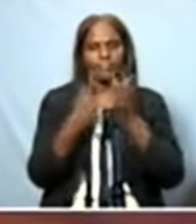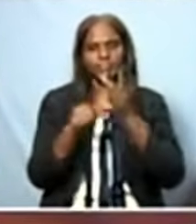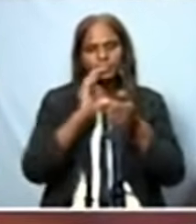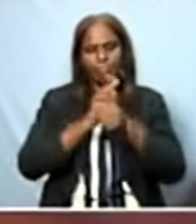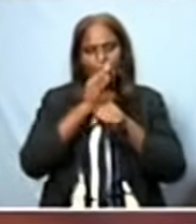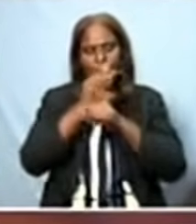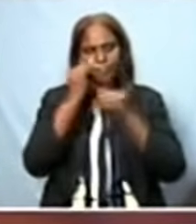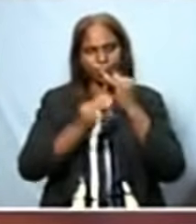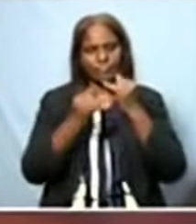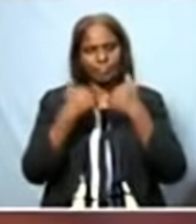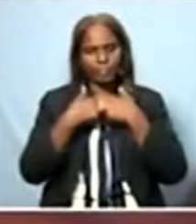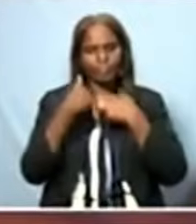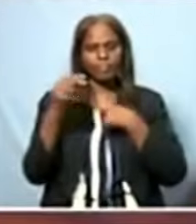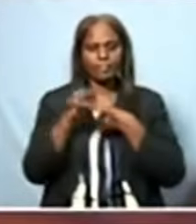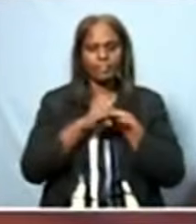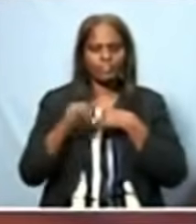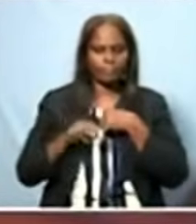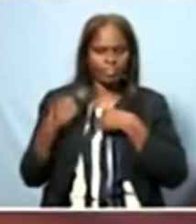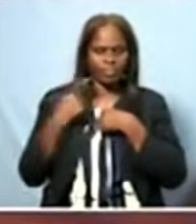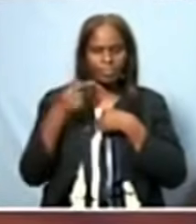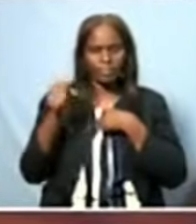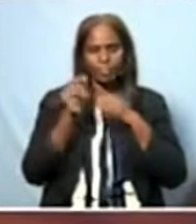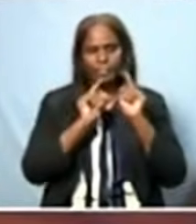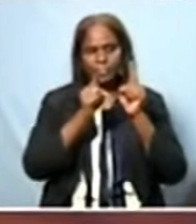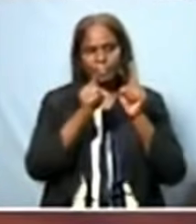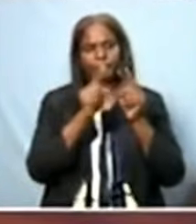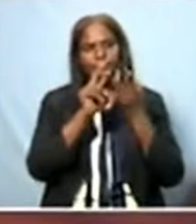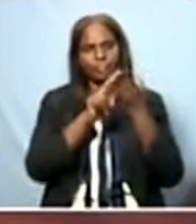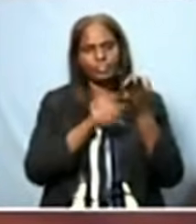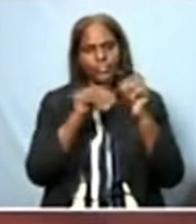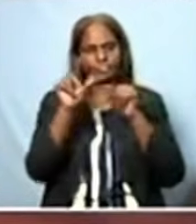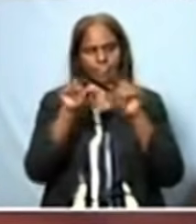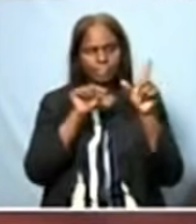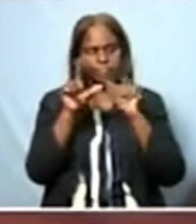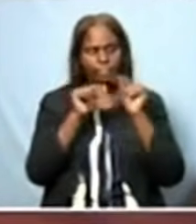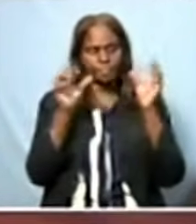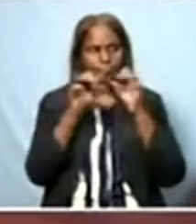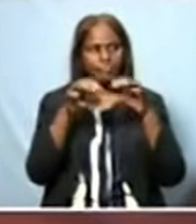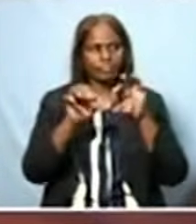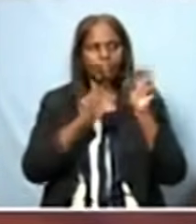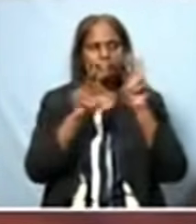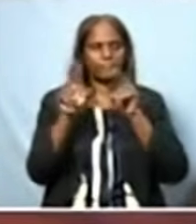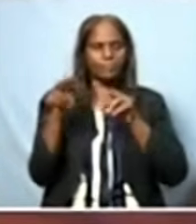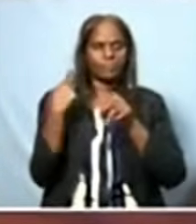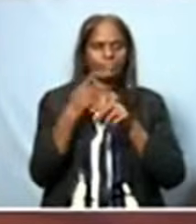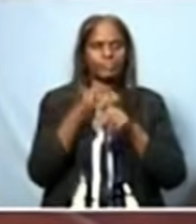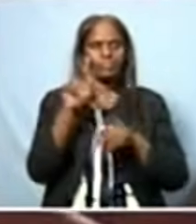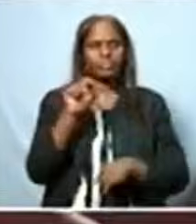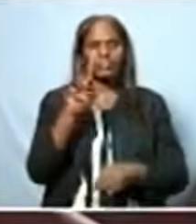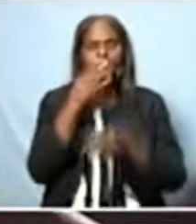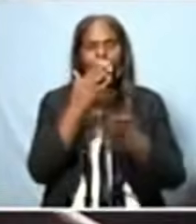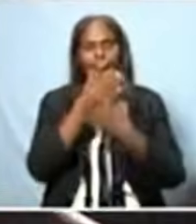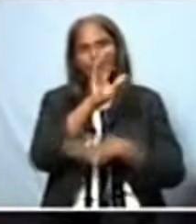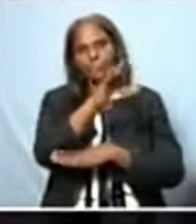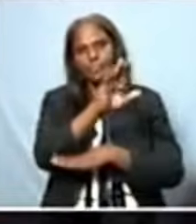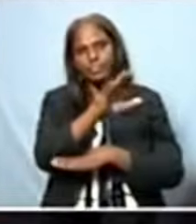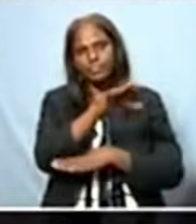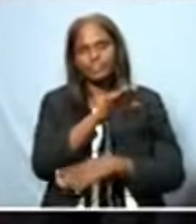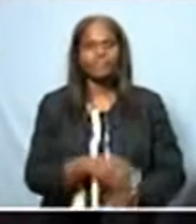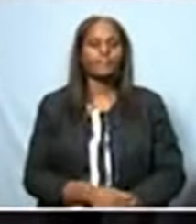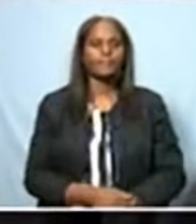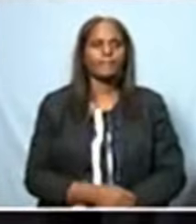on we expect some members of Parliament to make their submission to the Select Committee. So keep watching Parliament Television. Good afternoon.